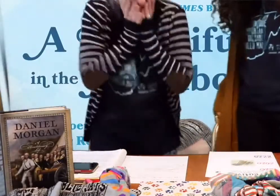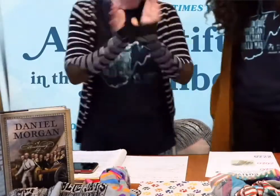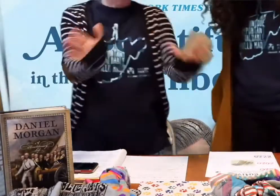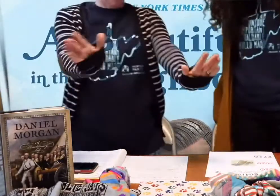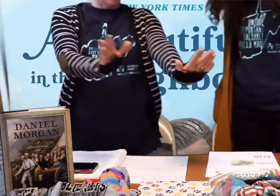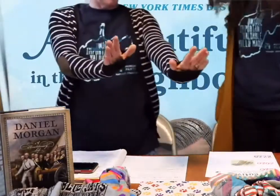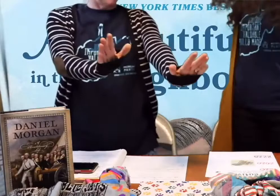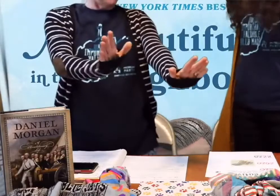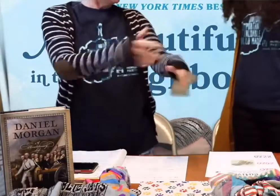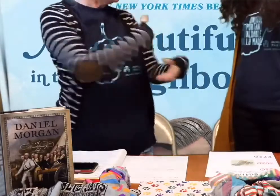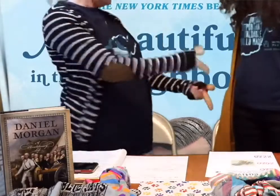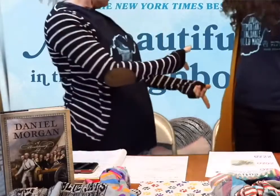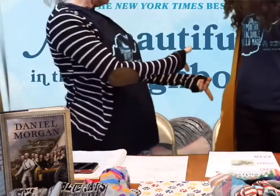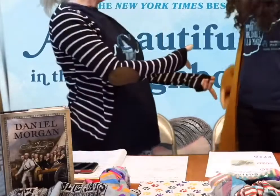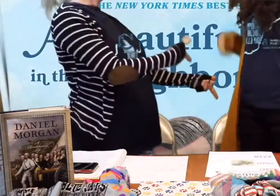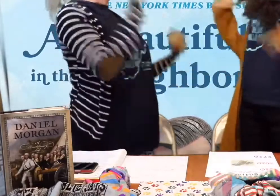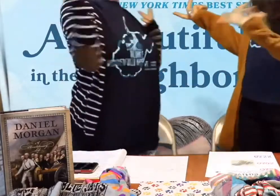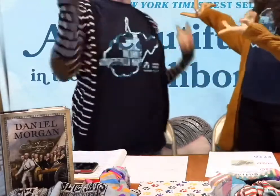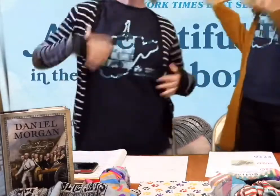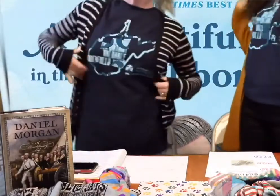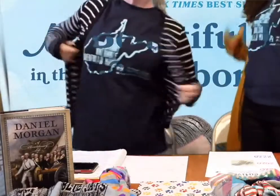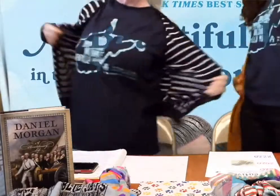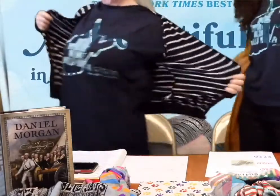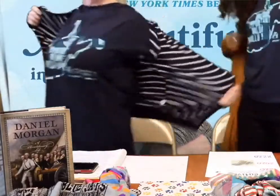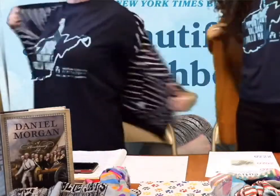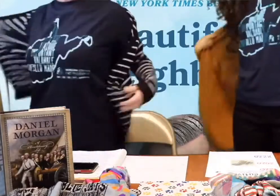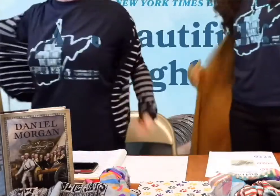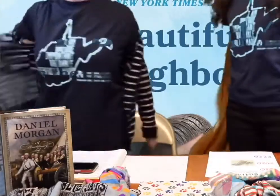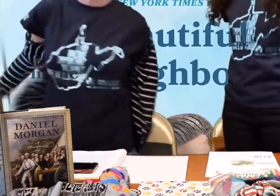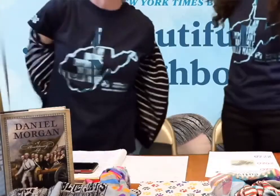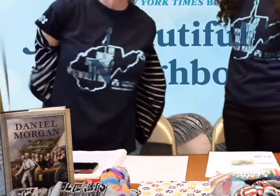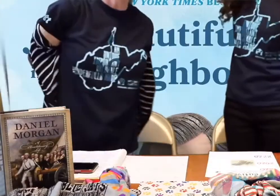Look at this Look at this Look at that